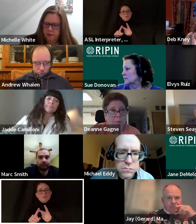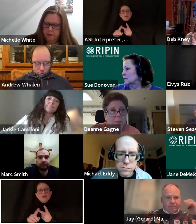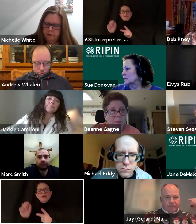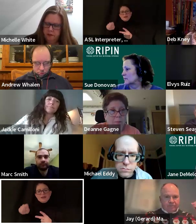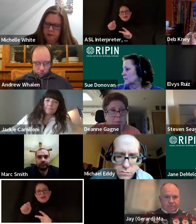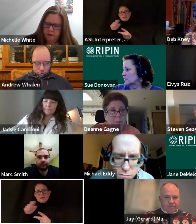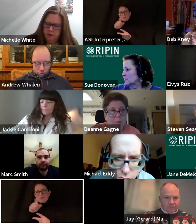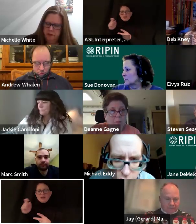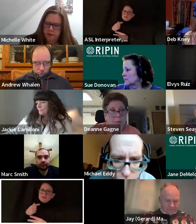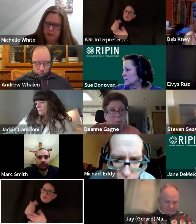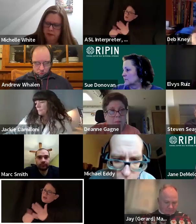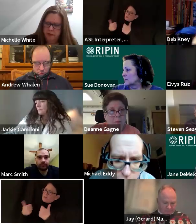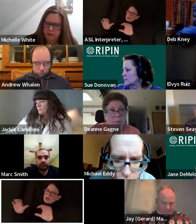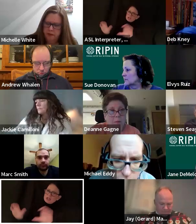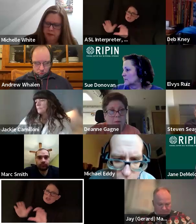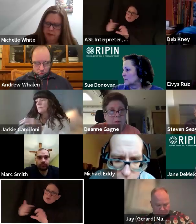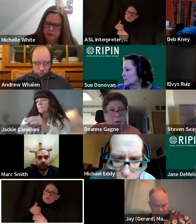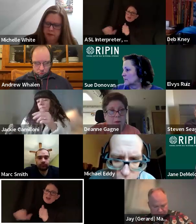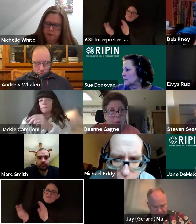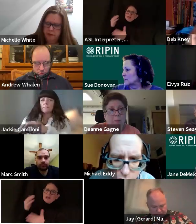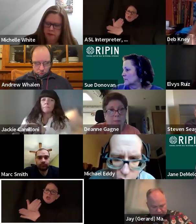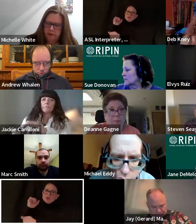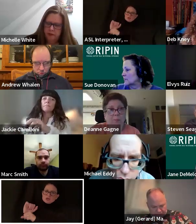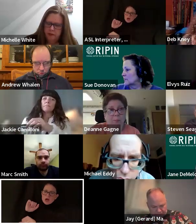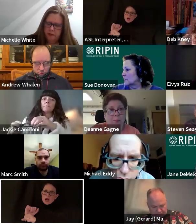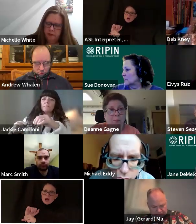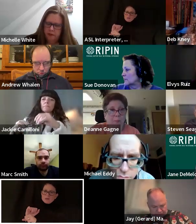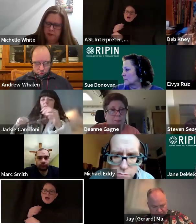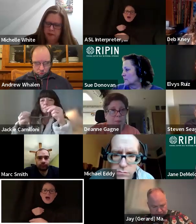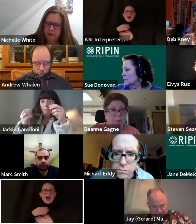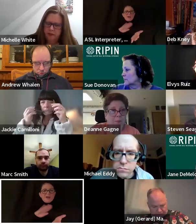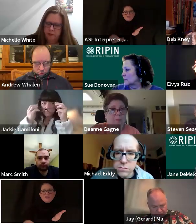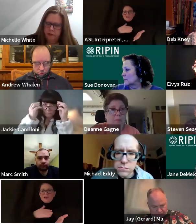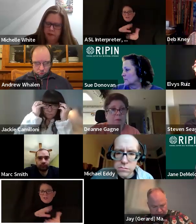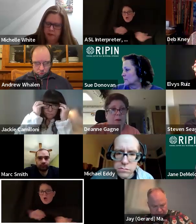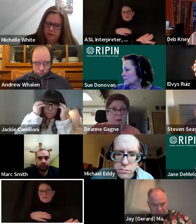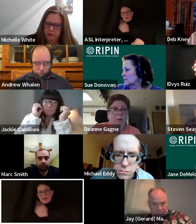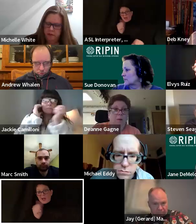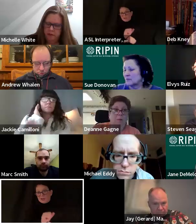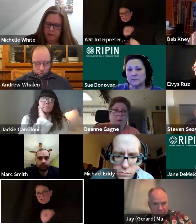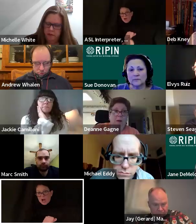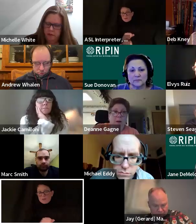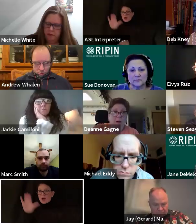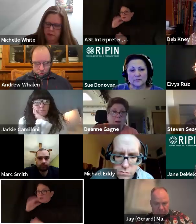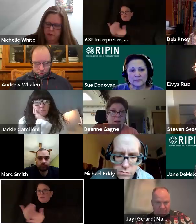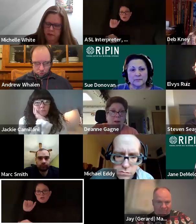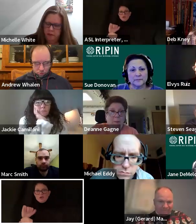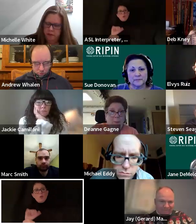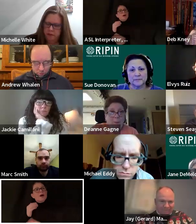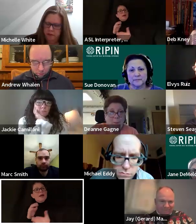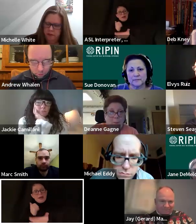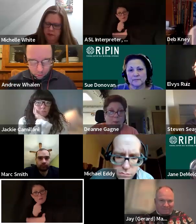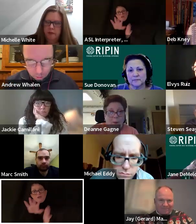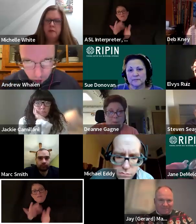what I'm trying to do is I'm trying to look for a new job ever since I lost my old one. Okay, well, we want to help you get a